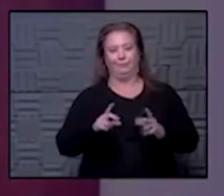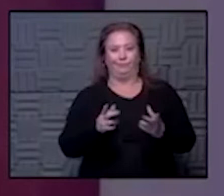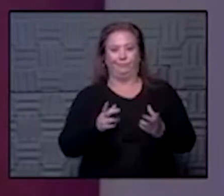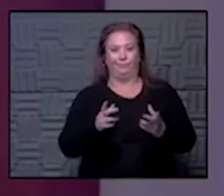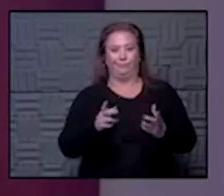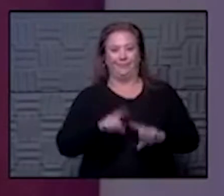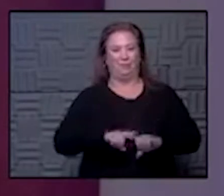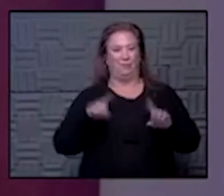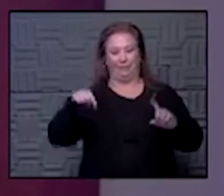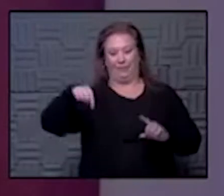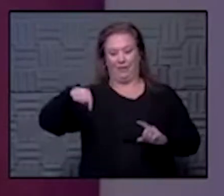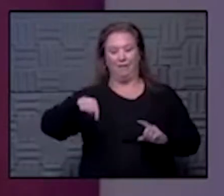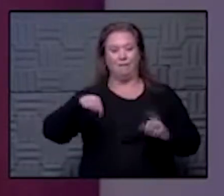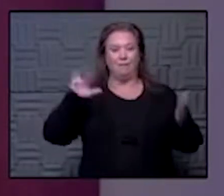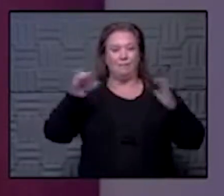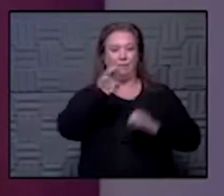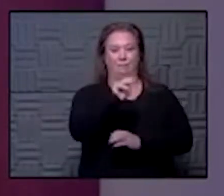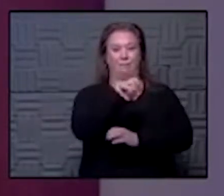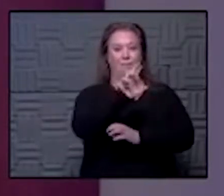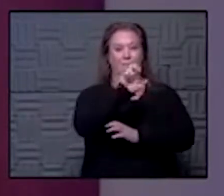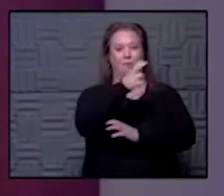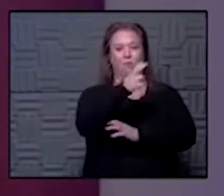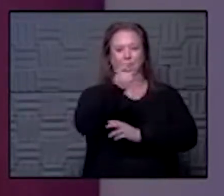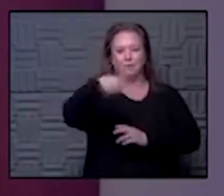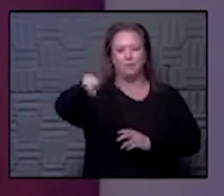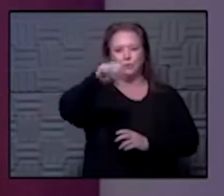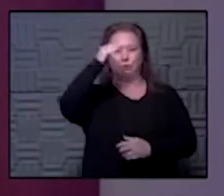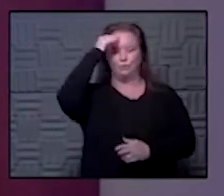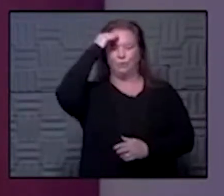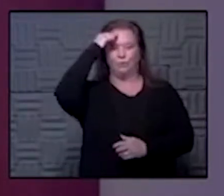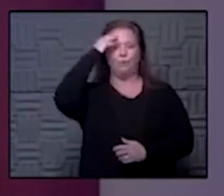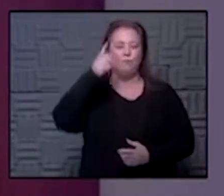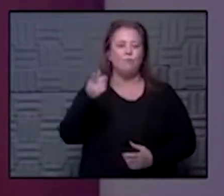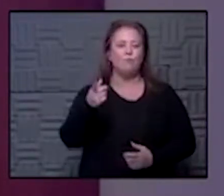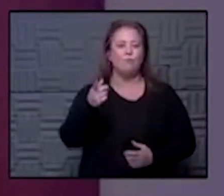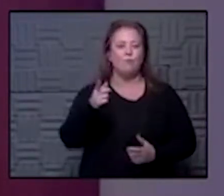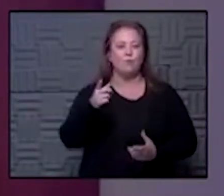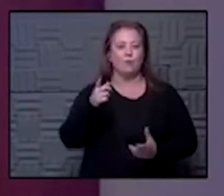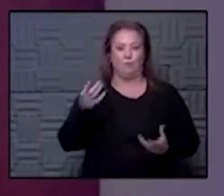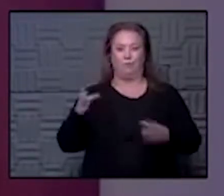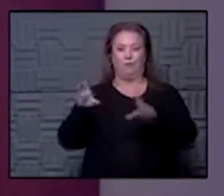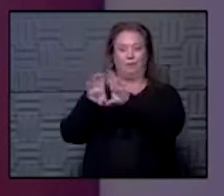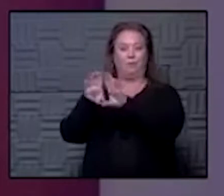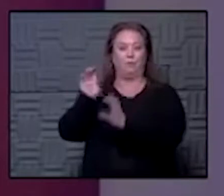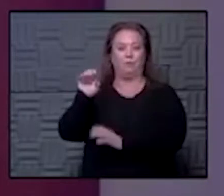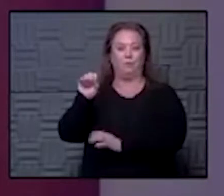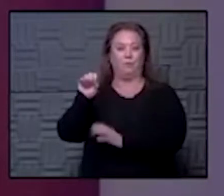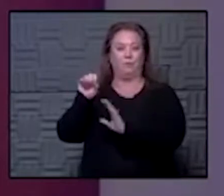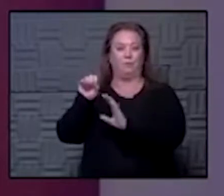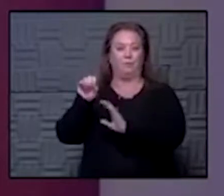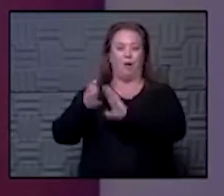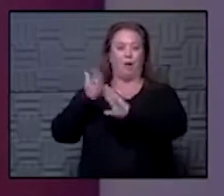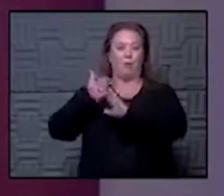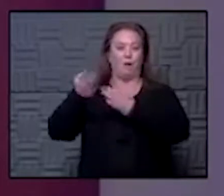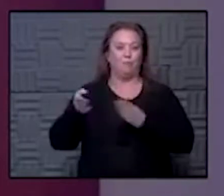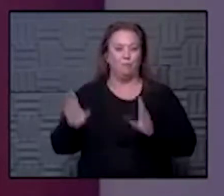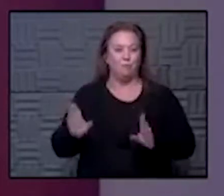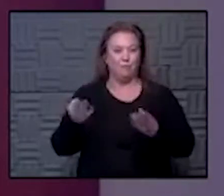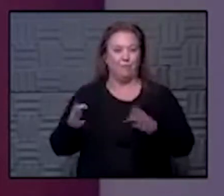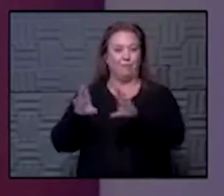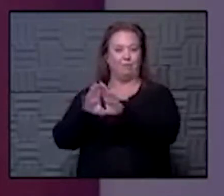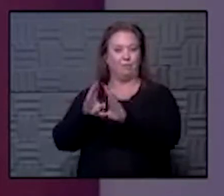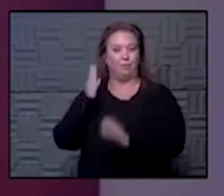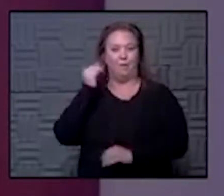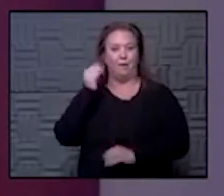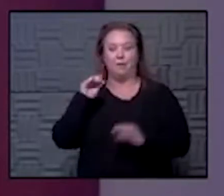back in March, and many people know across the metro, we shut down a lot of the ORs because of, number one,